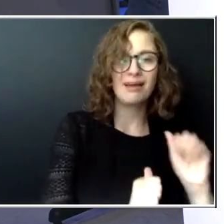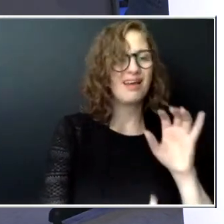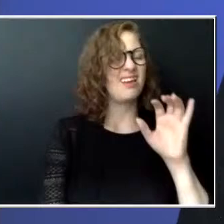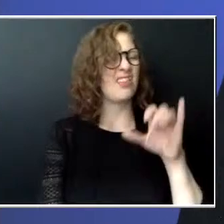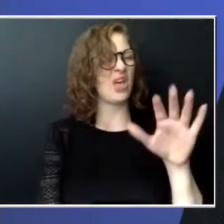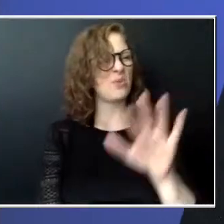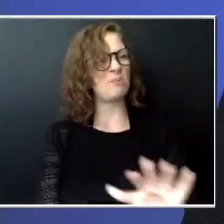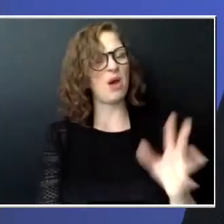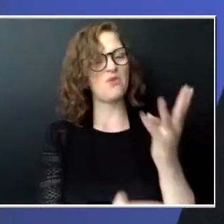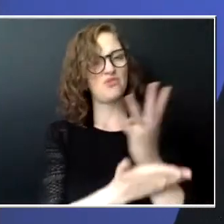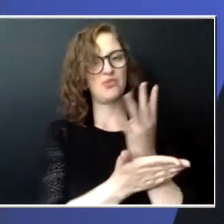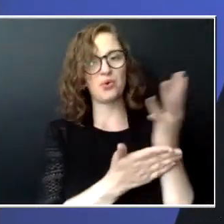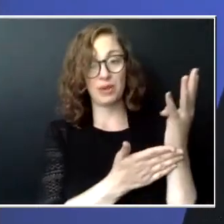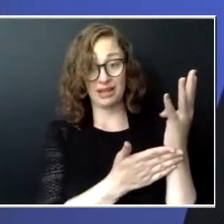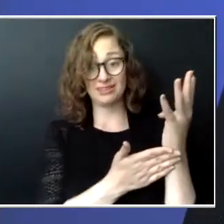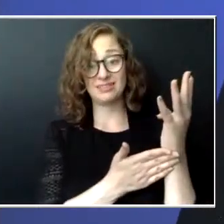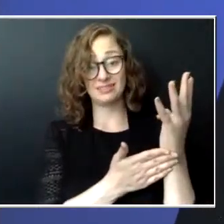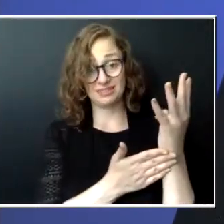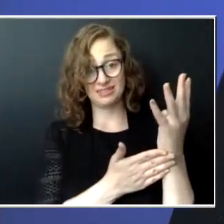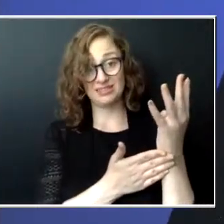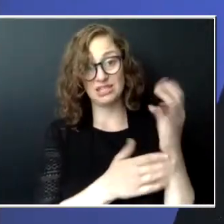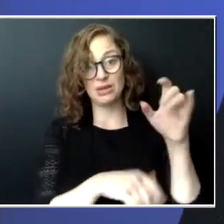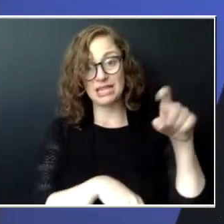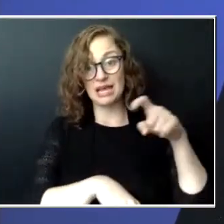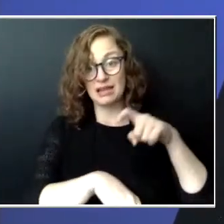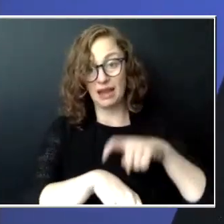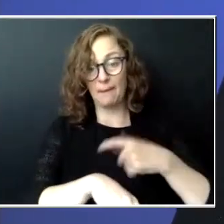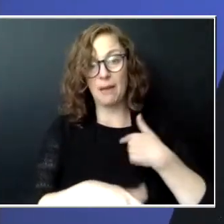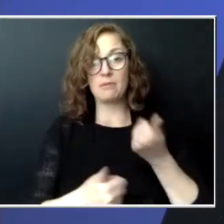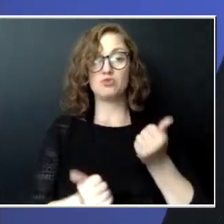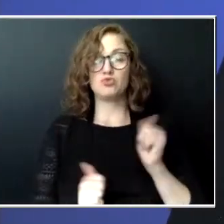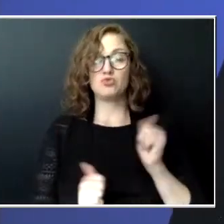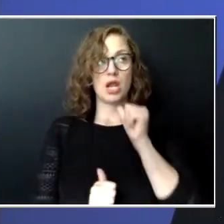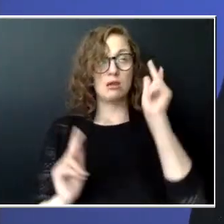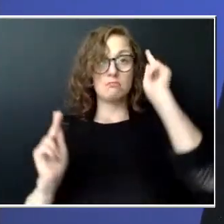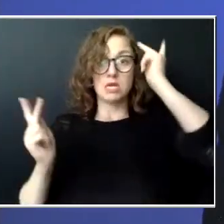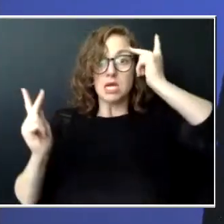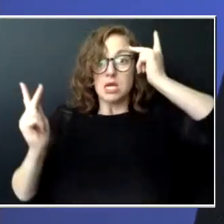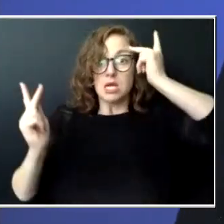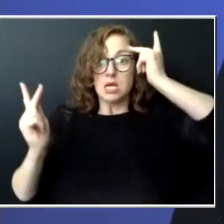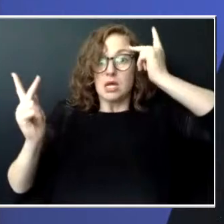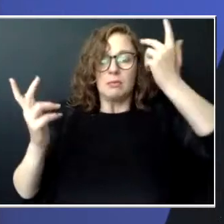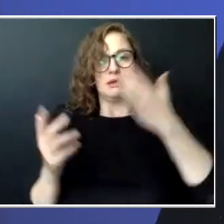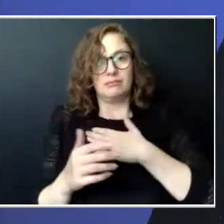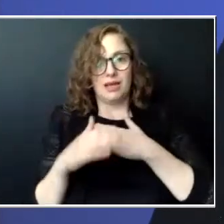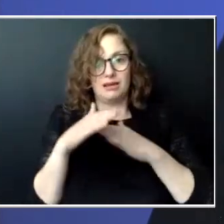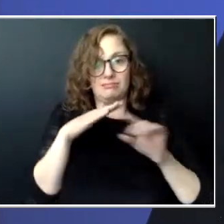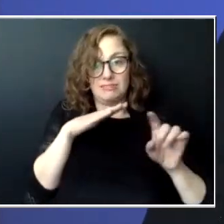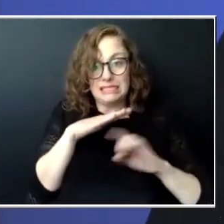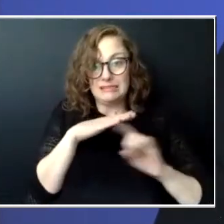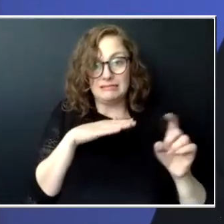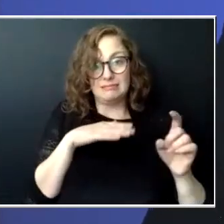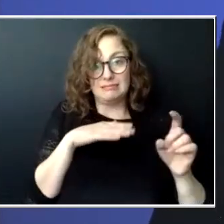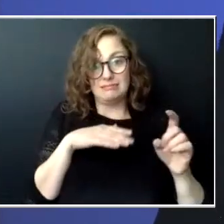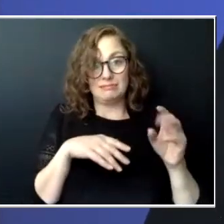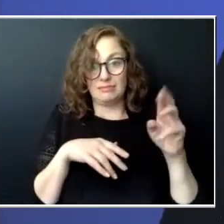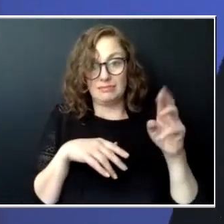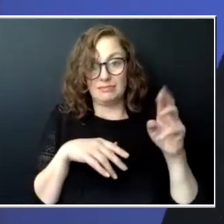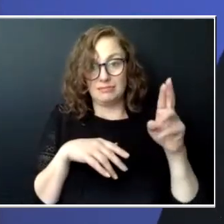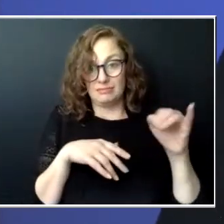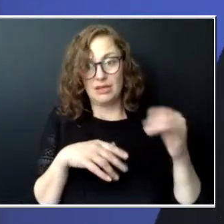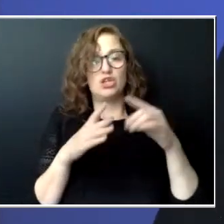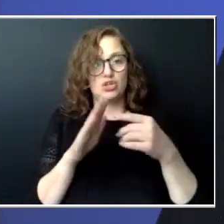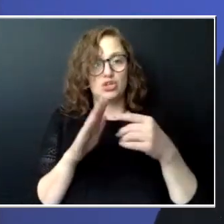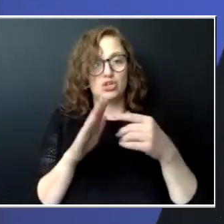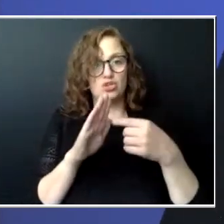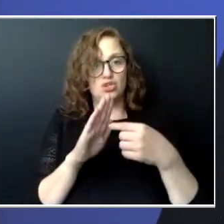I was trying not to panic, of course, but the scans were showing were The lot disease was more. growing. Yeah, so you're